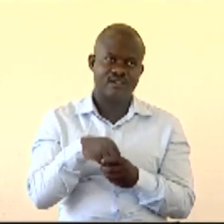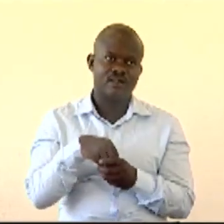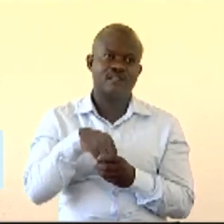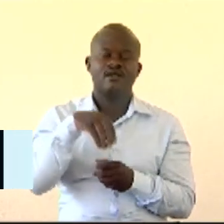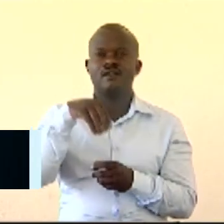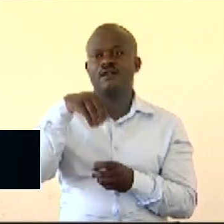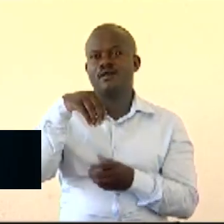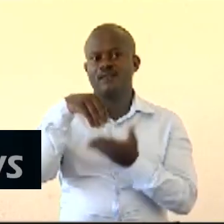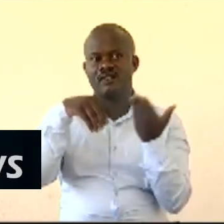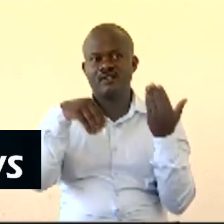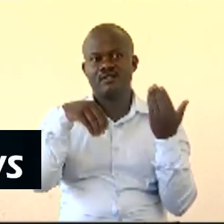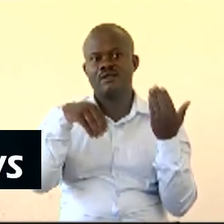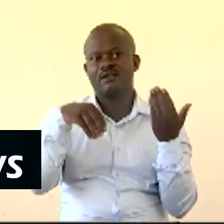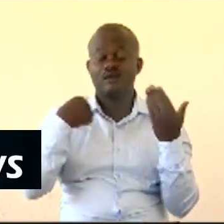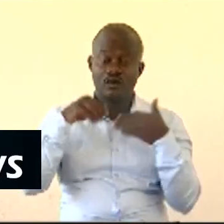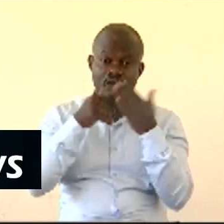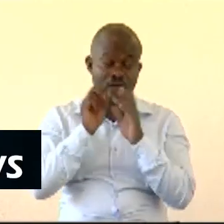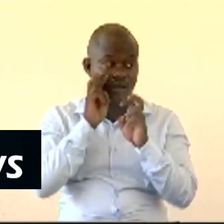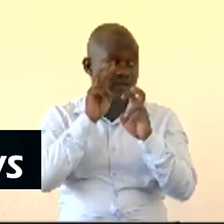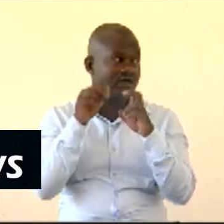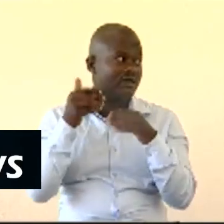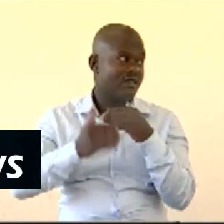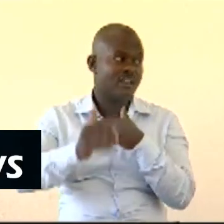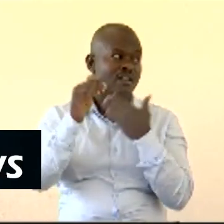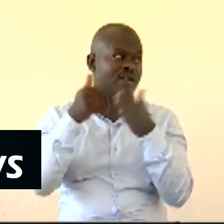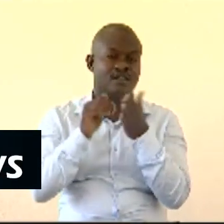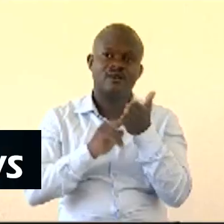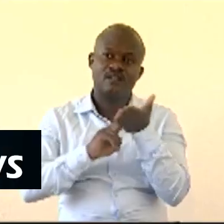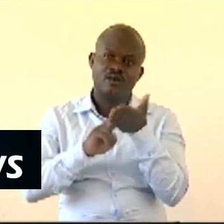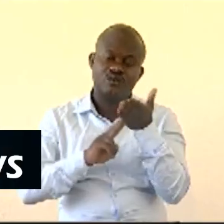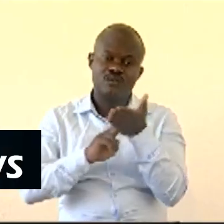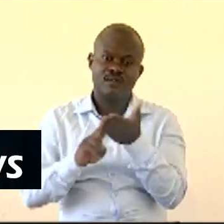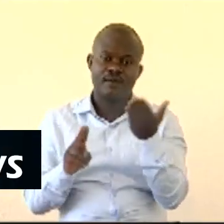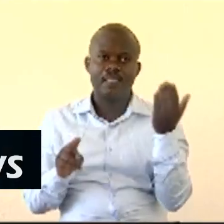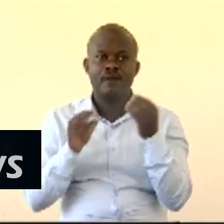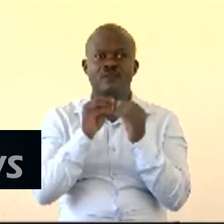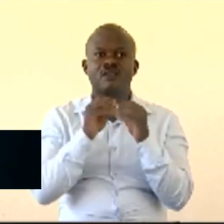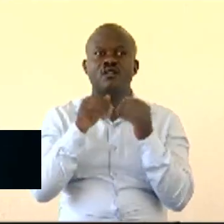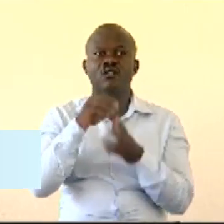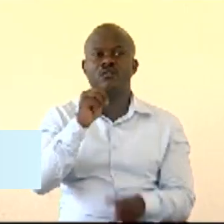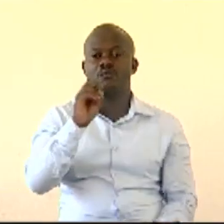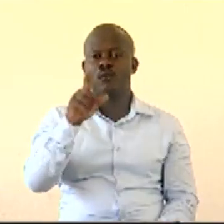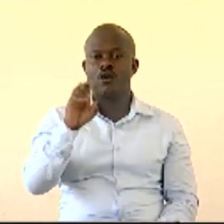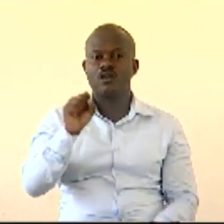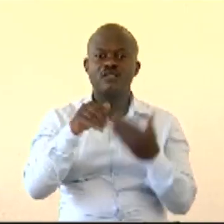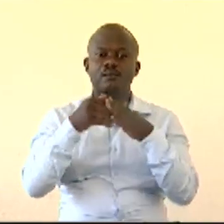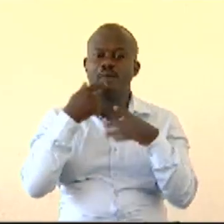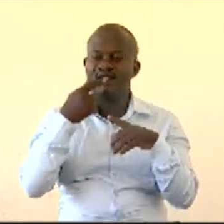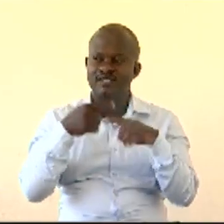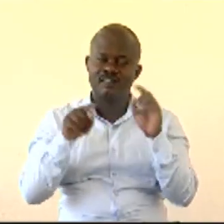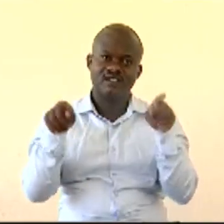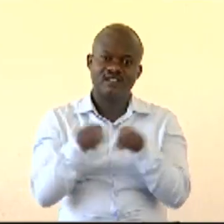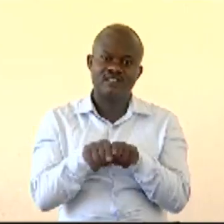chemical equation. Now, you can see that there I'm using the number of moles, but it is the same